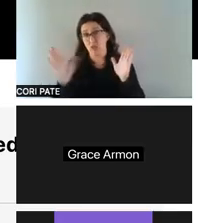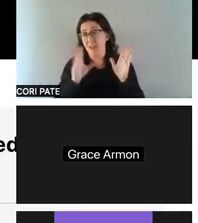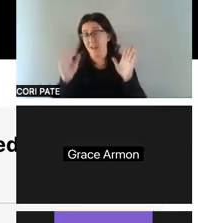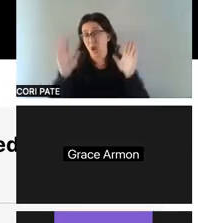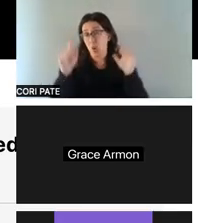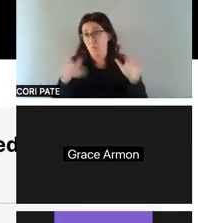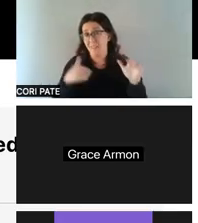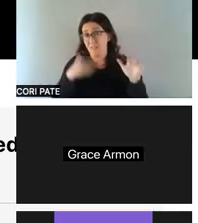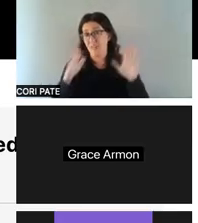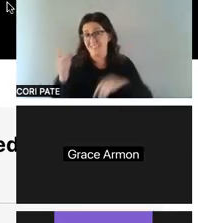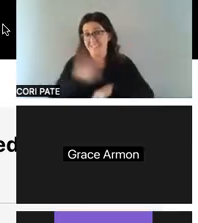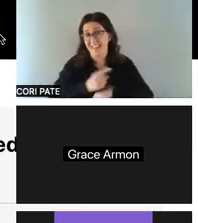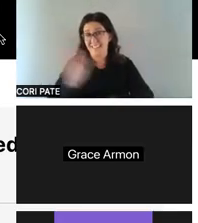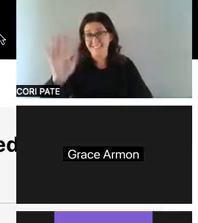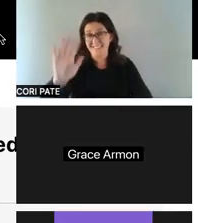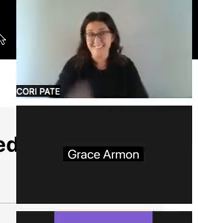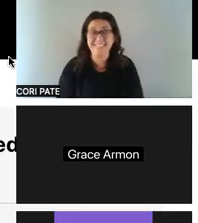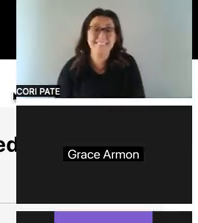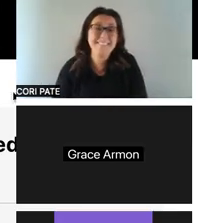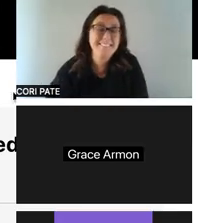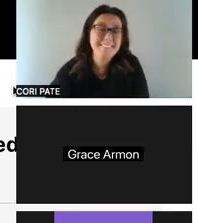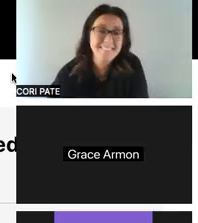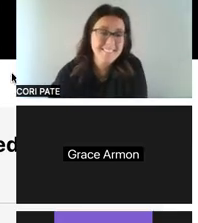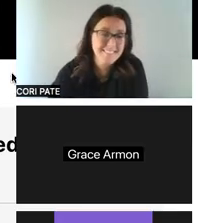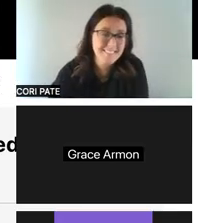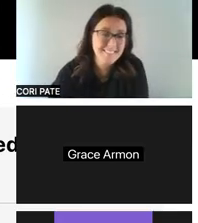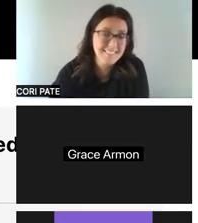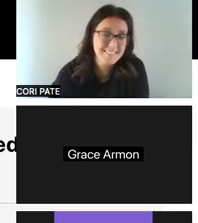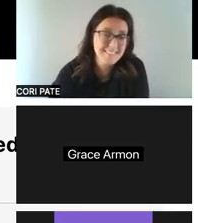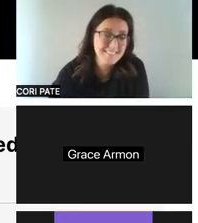all have a great rest of your day. Thank you.